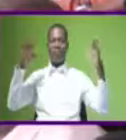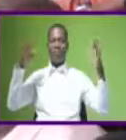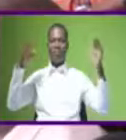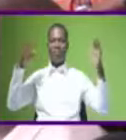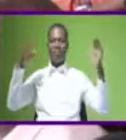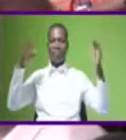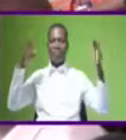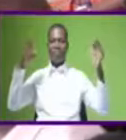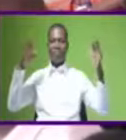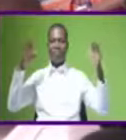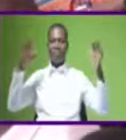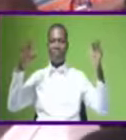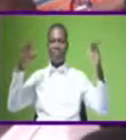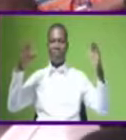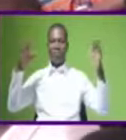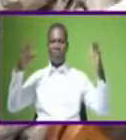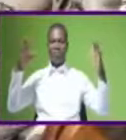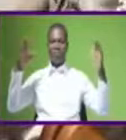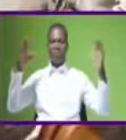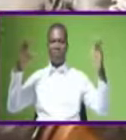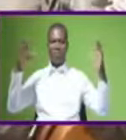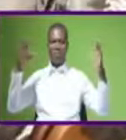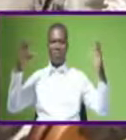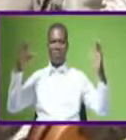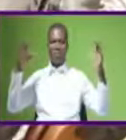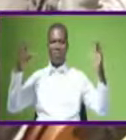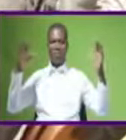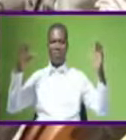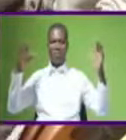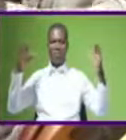Bosom ponie. Afi die yes. Aha.